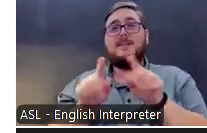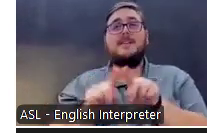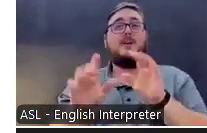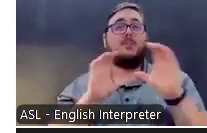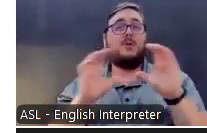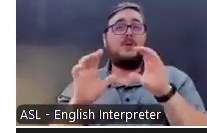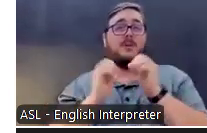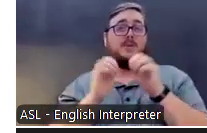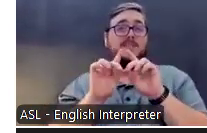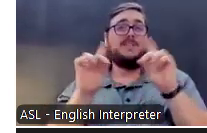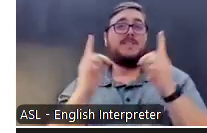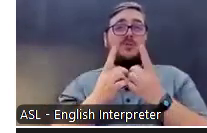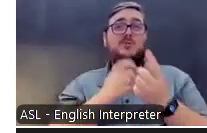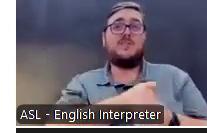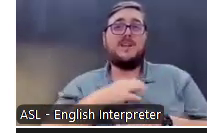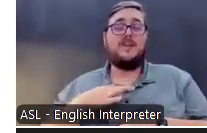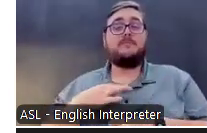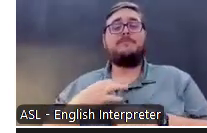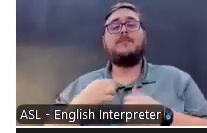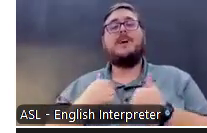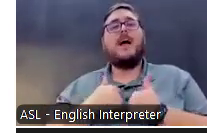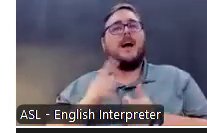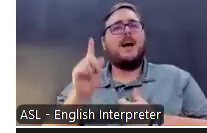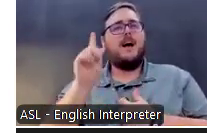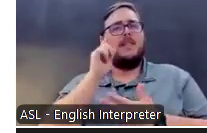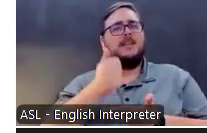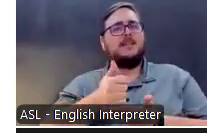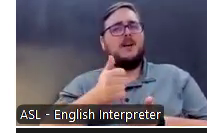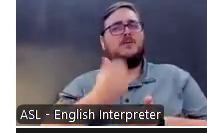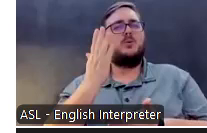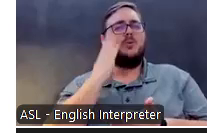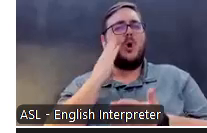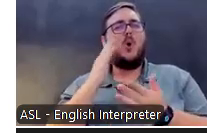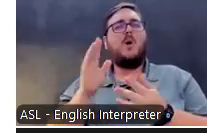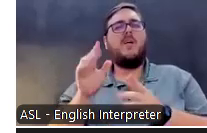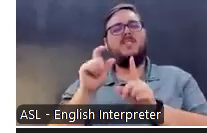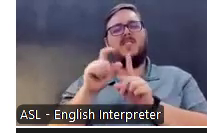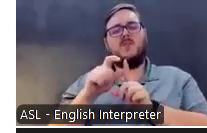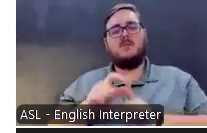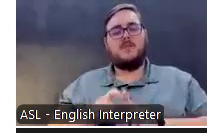also helpful to know the lingo under IDEA. Next slide, please.